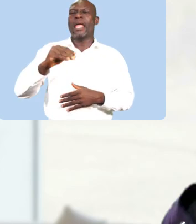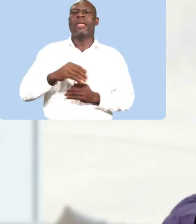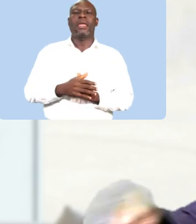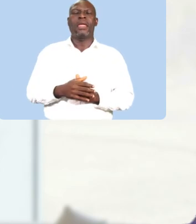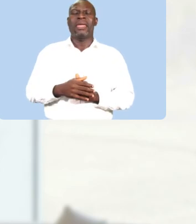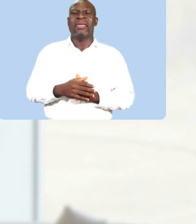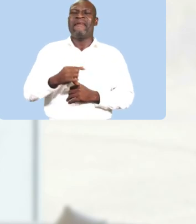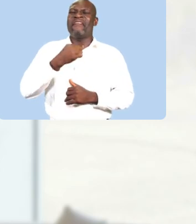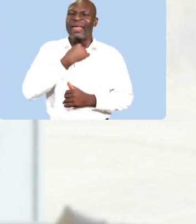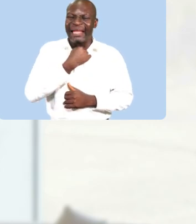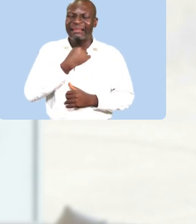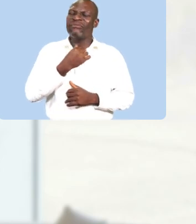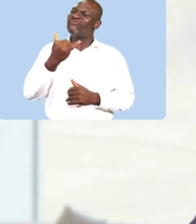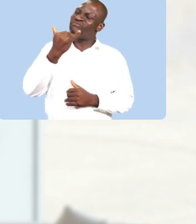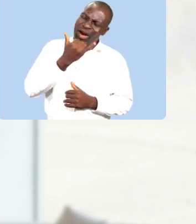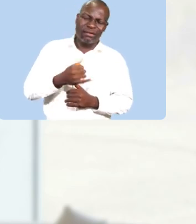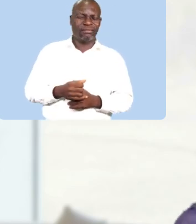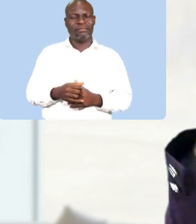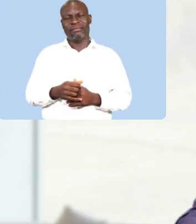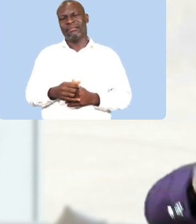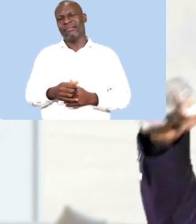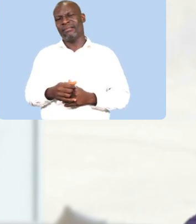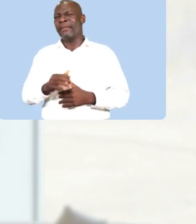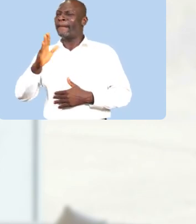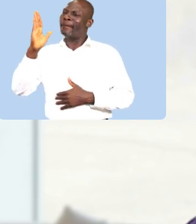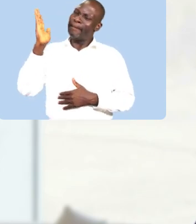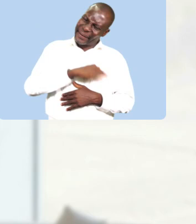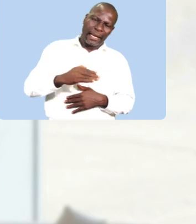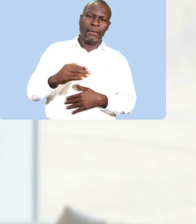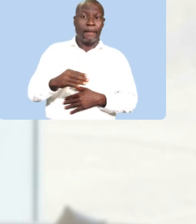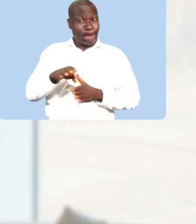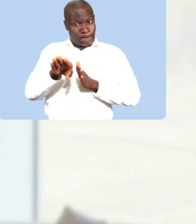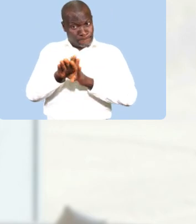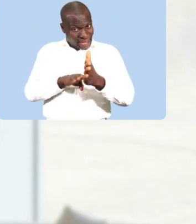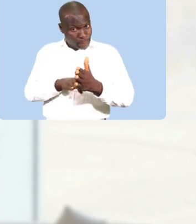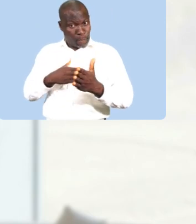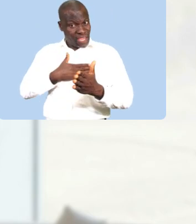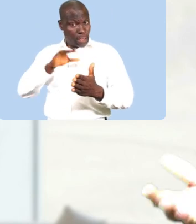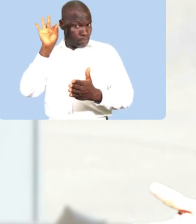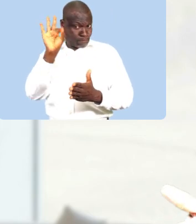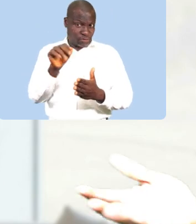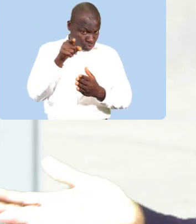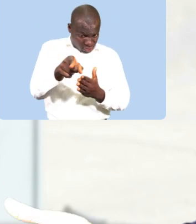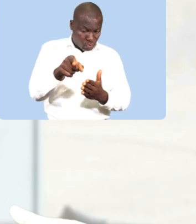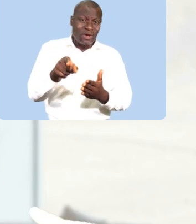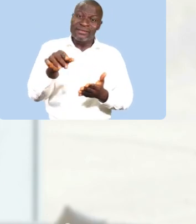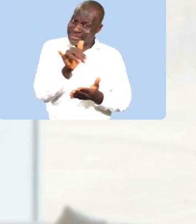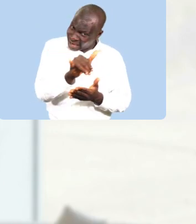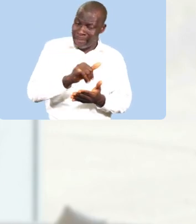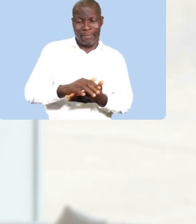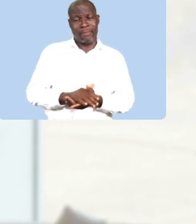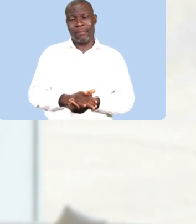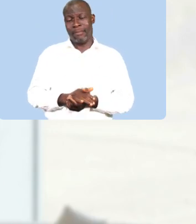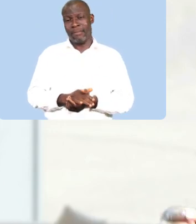what the Bible says. And this morning, I'm preaching the Bible to you. At the end of the day, it's your choice.